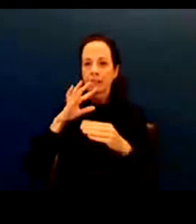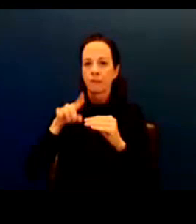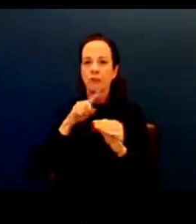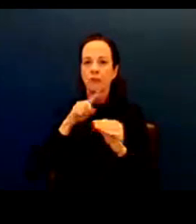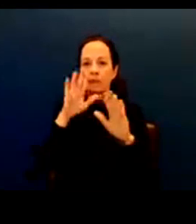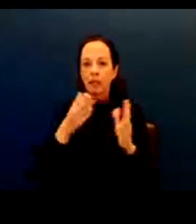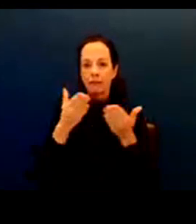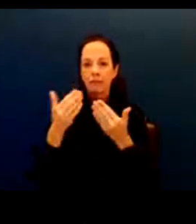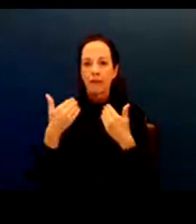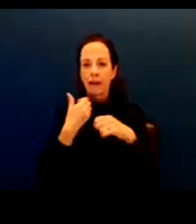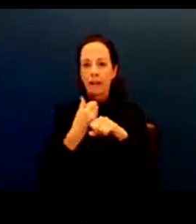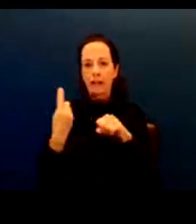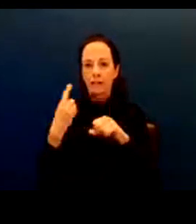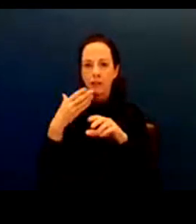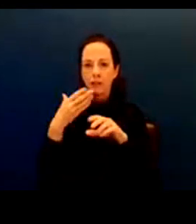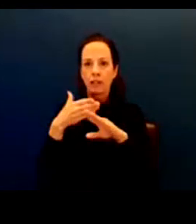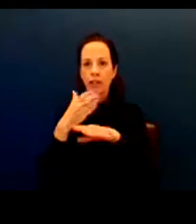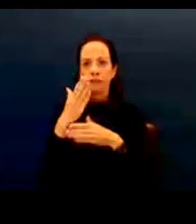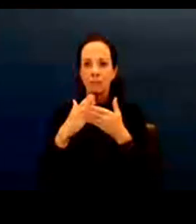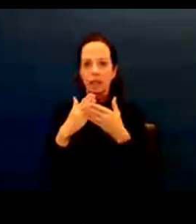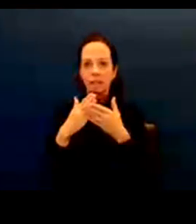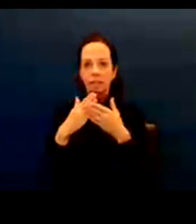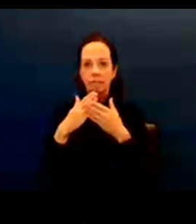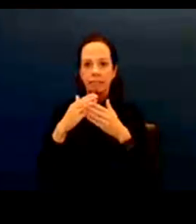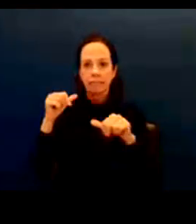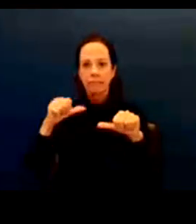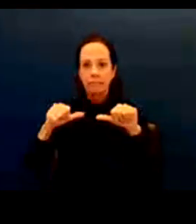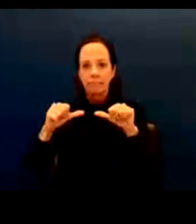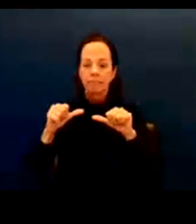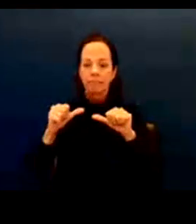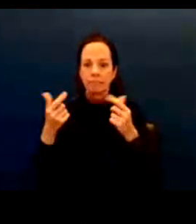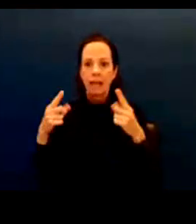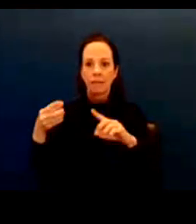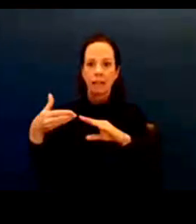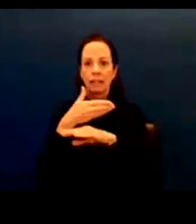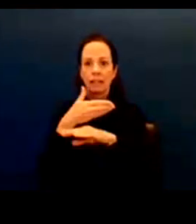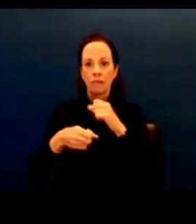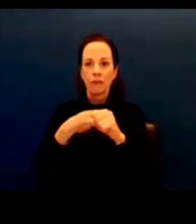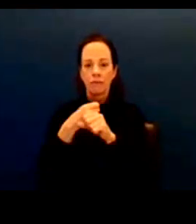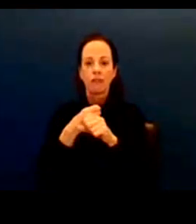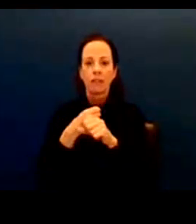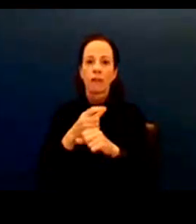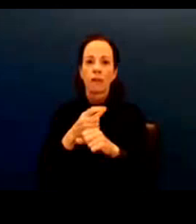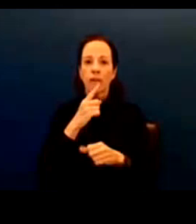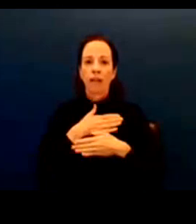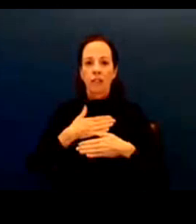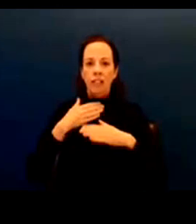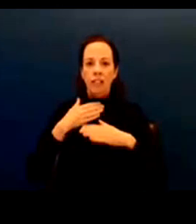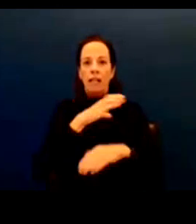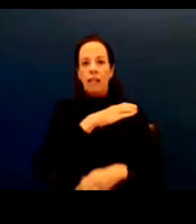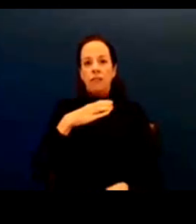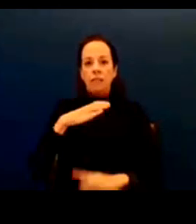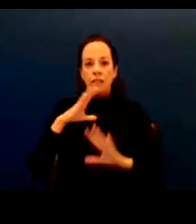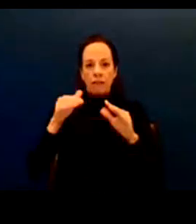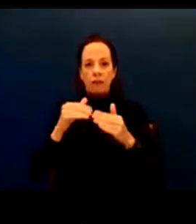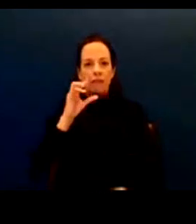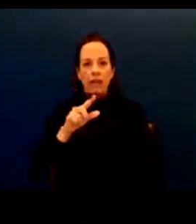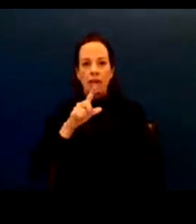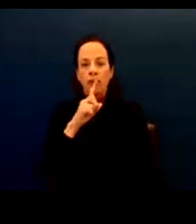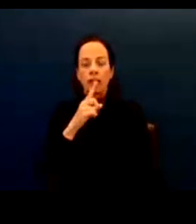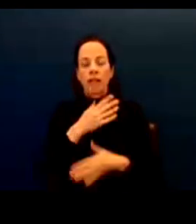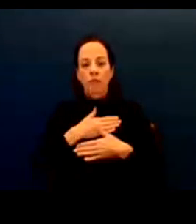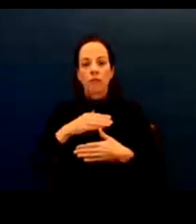last year after some stumbles, I think, in the year before. Appreciate the commission's focus on that. Very much appreciate Sujaya's focus